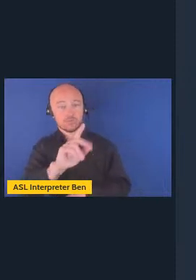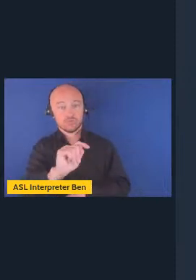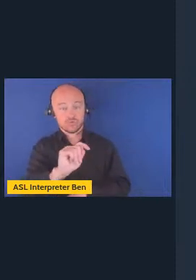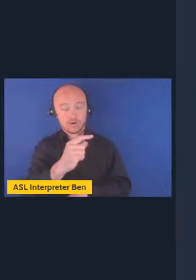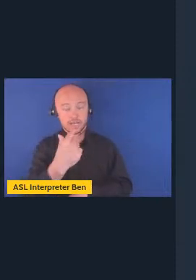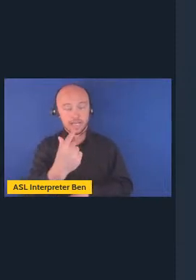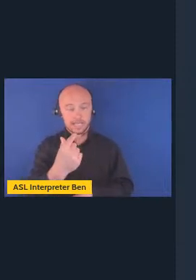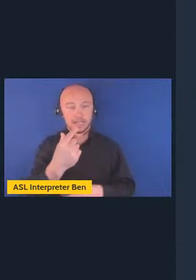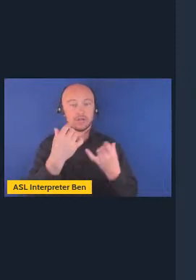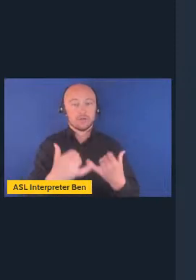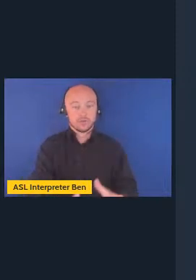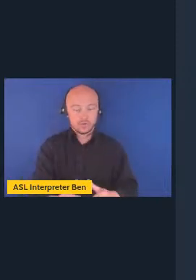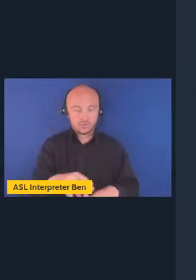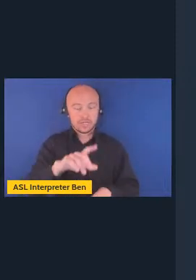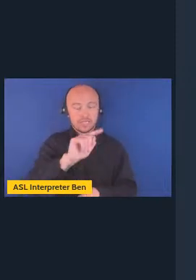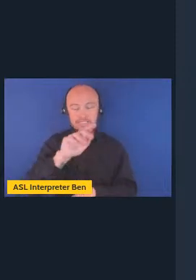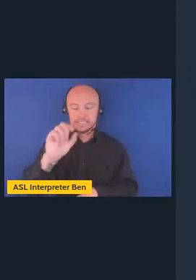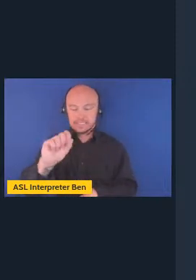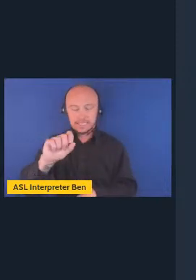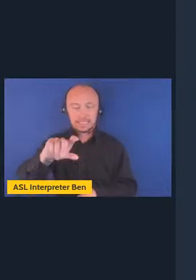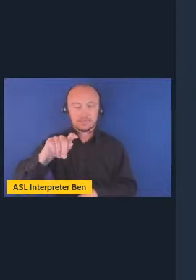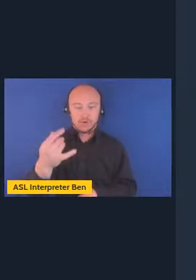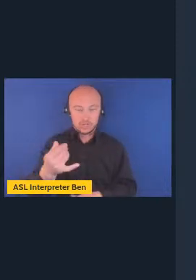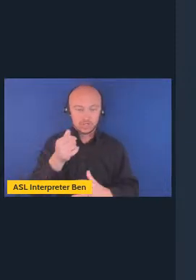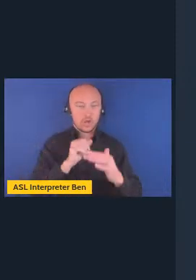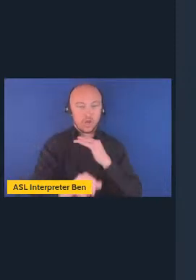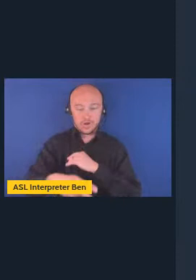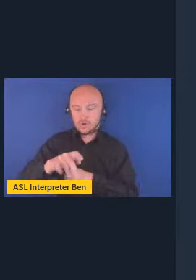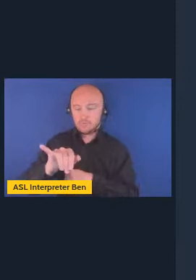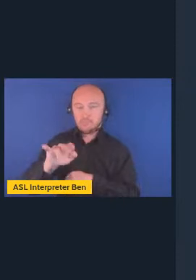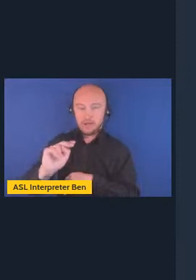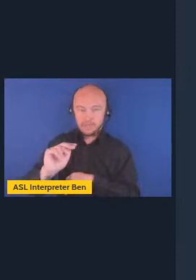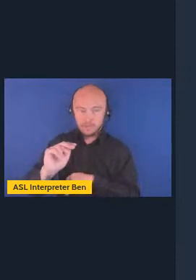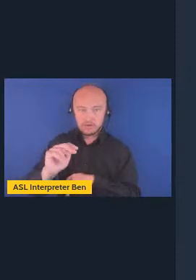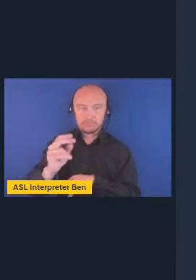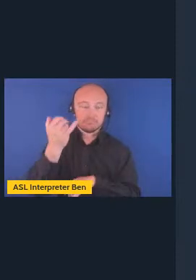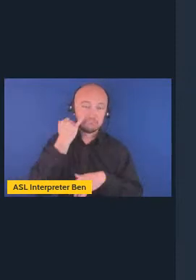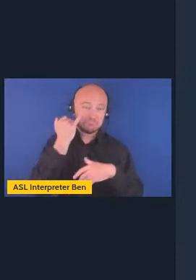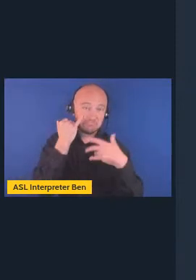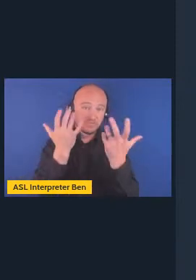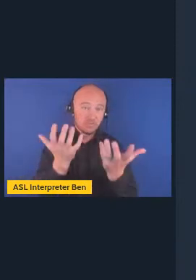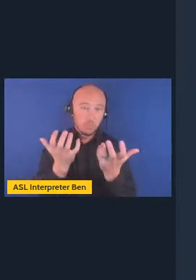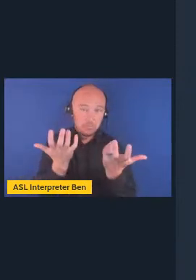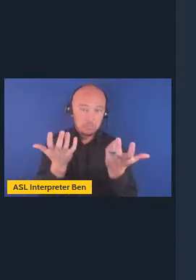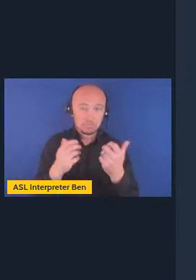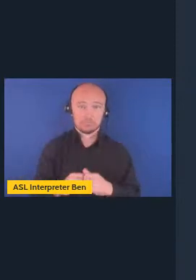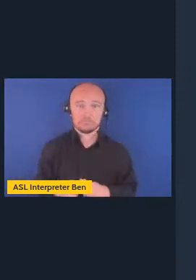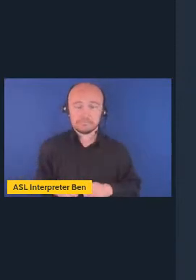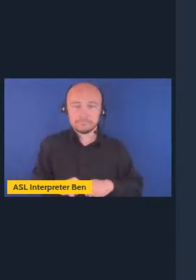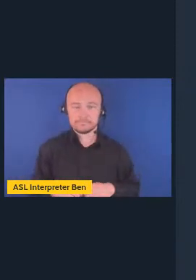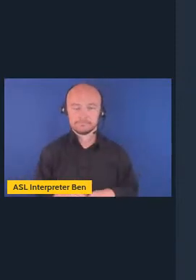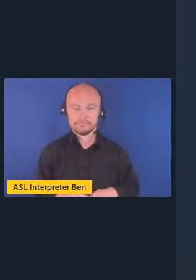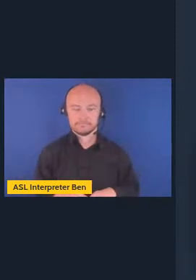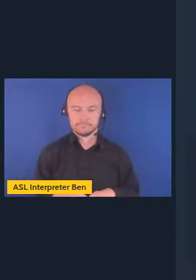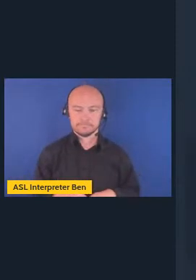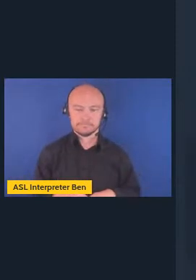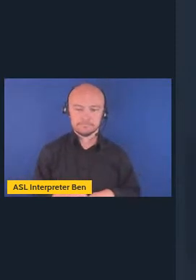use TypeScript-written projenrc files with Python projects, if that is something you would like to do.